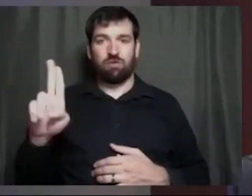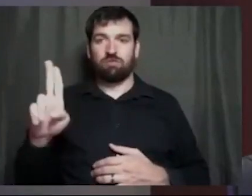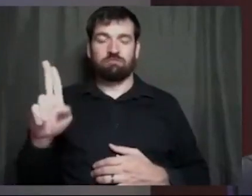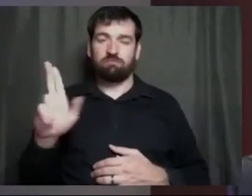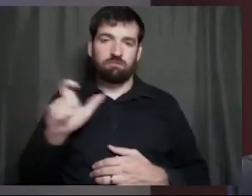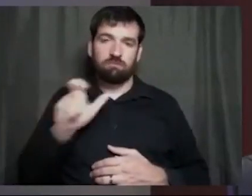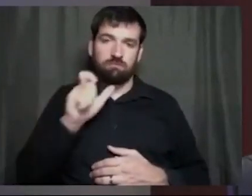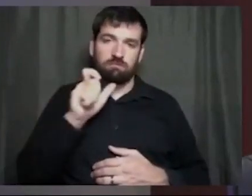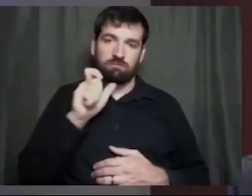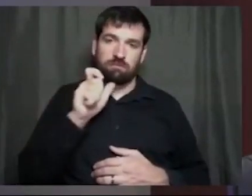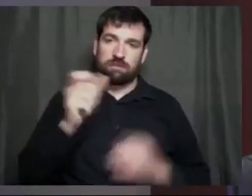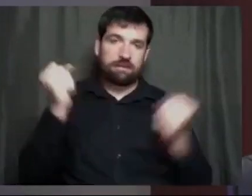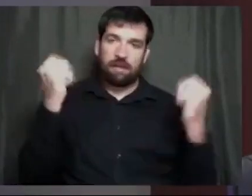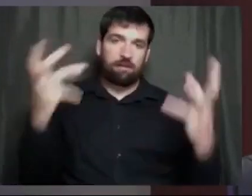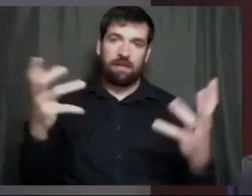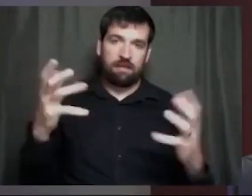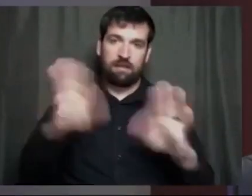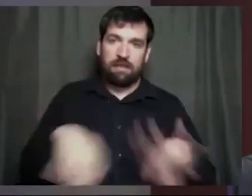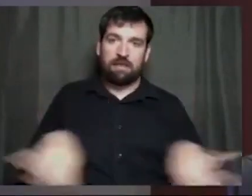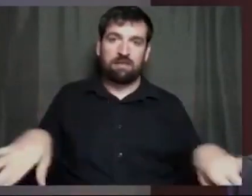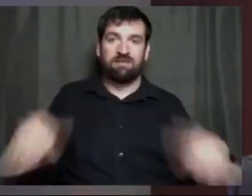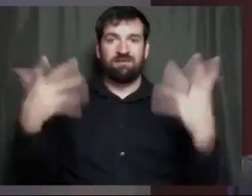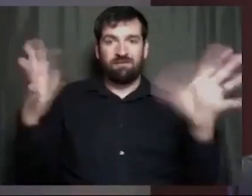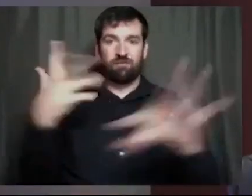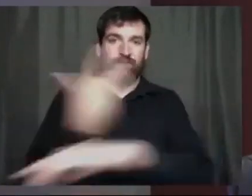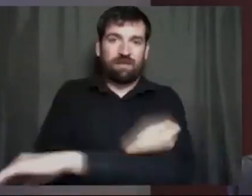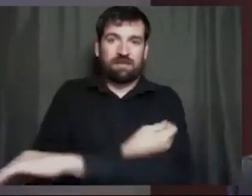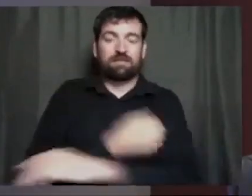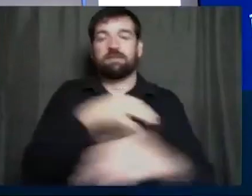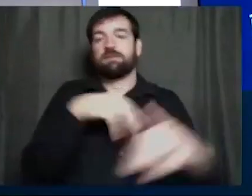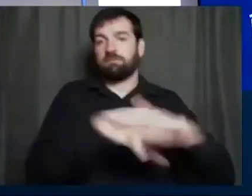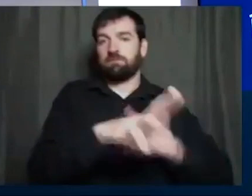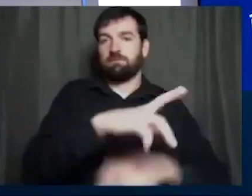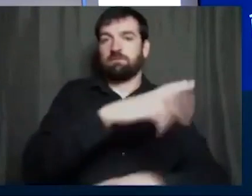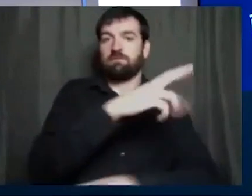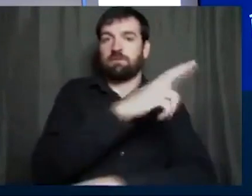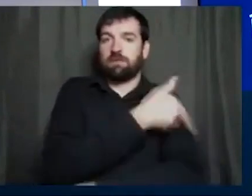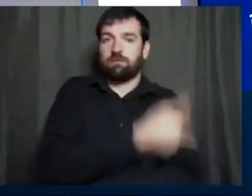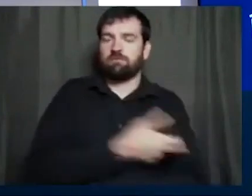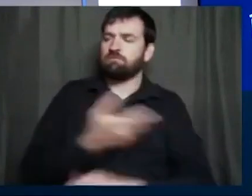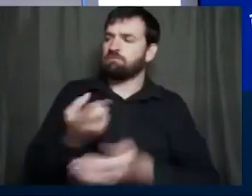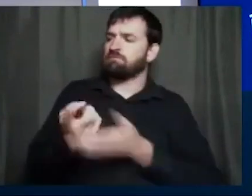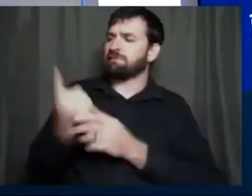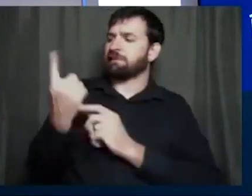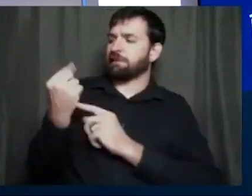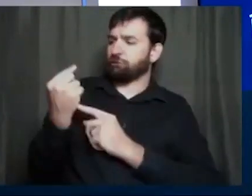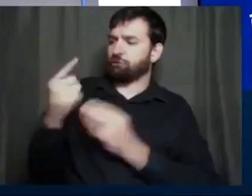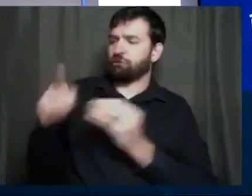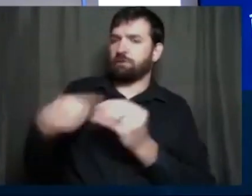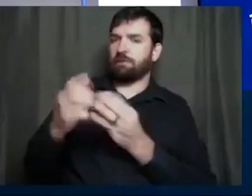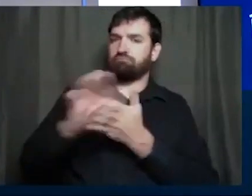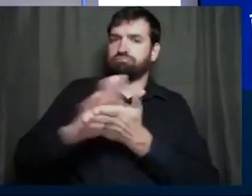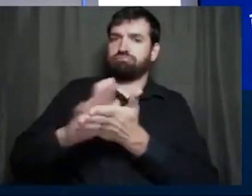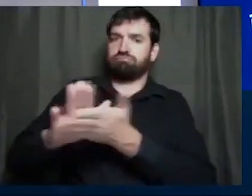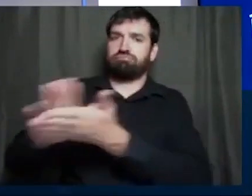who've had the vaccine. Dr. Hawkinson, this time last year, it was about wiping things down. People were wiping groceries down and surfaces down. So Stacy